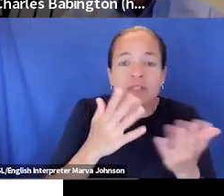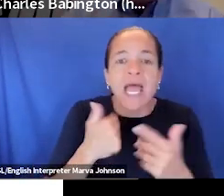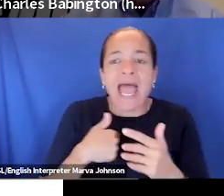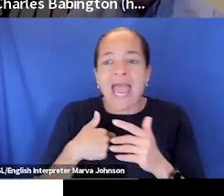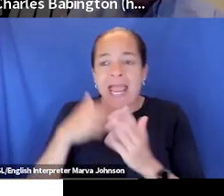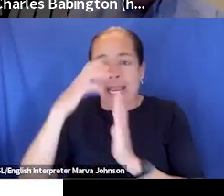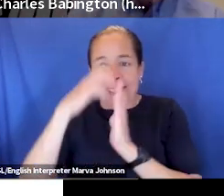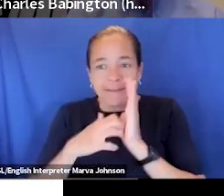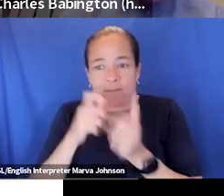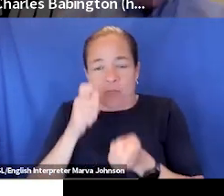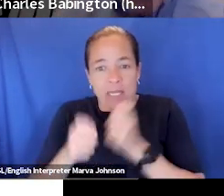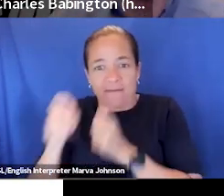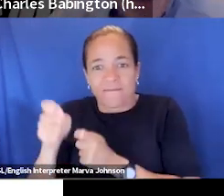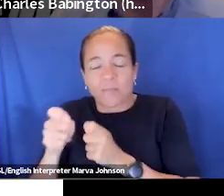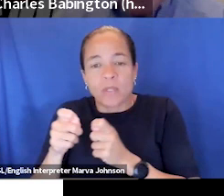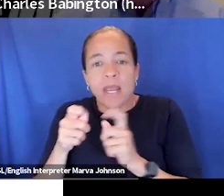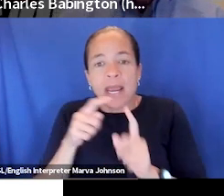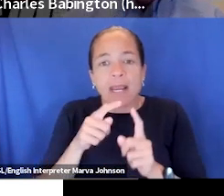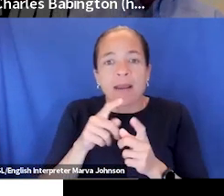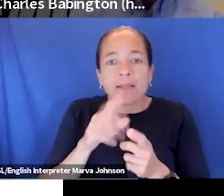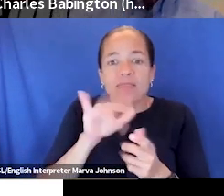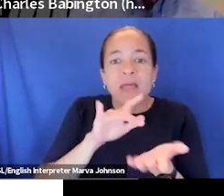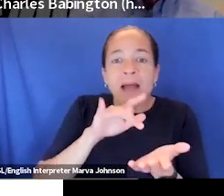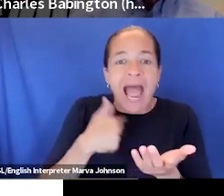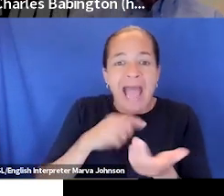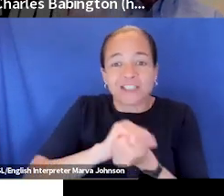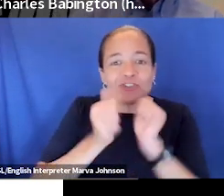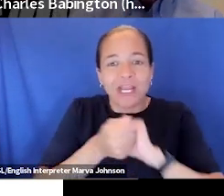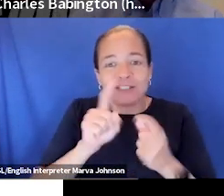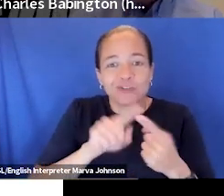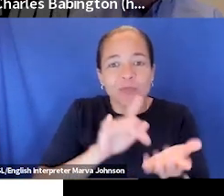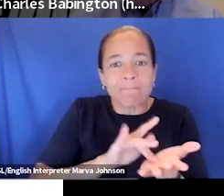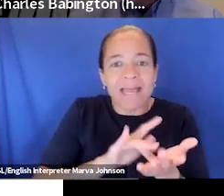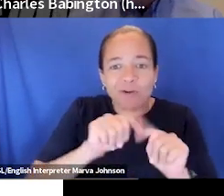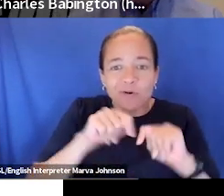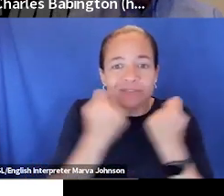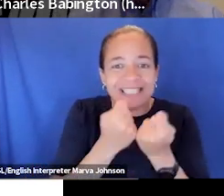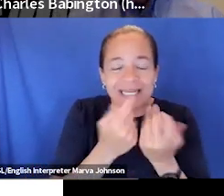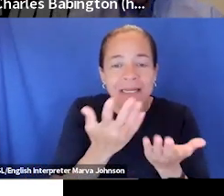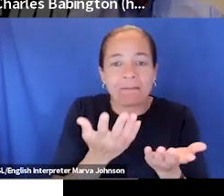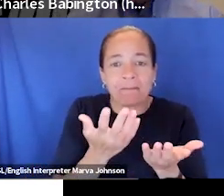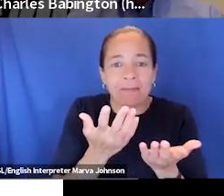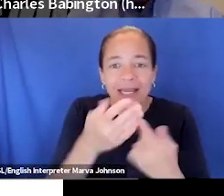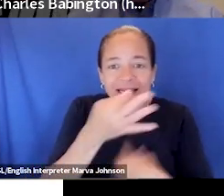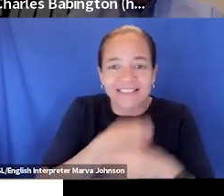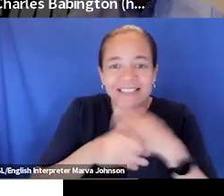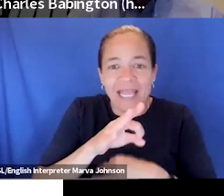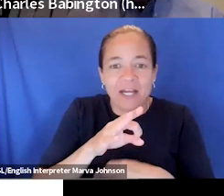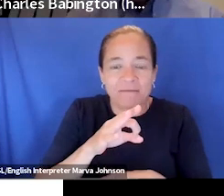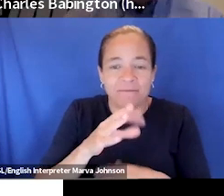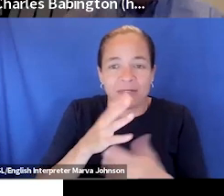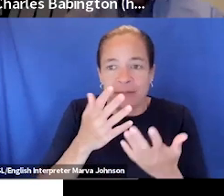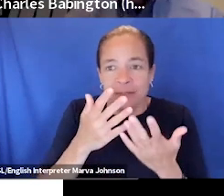could, I would change that to the medical team intubated the patient. There has to be a doer, even if you don't know exactly who it